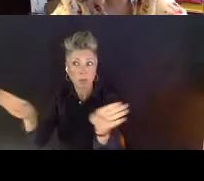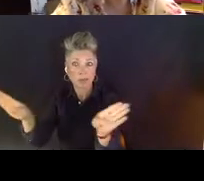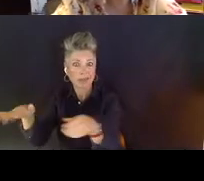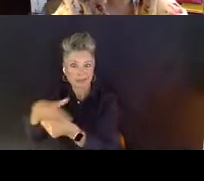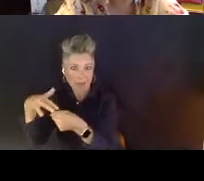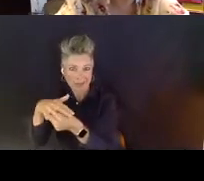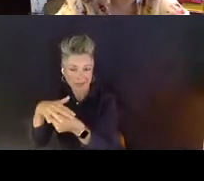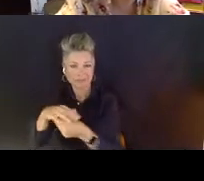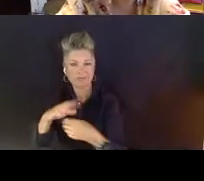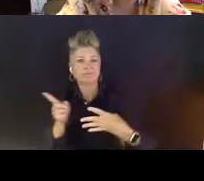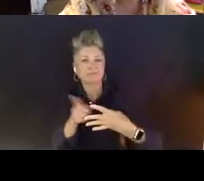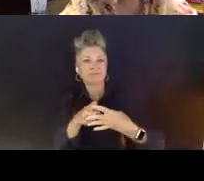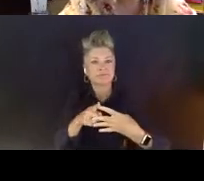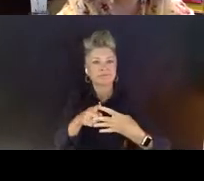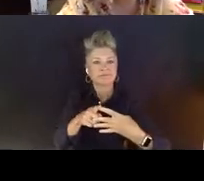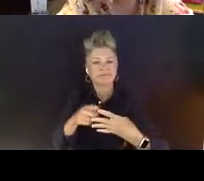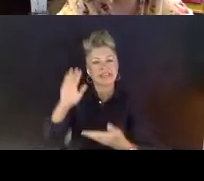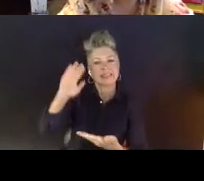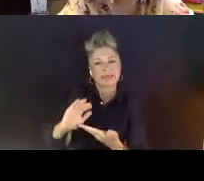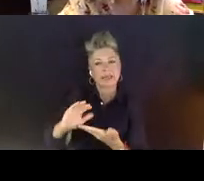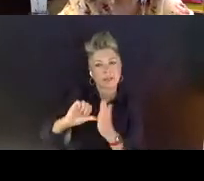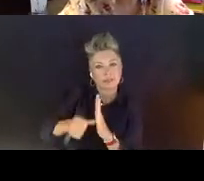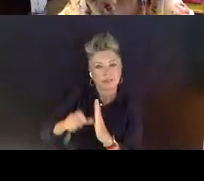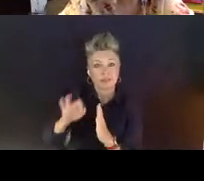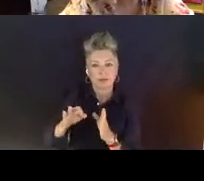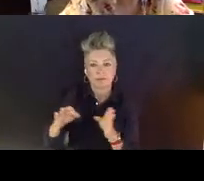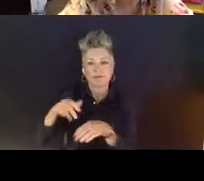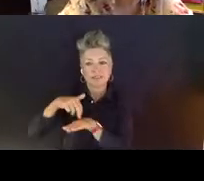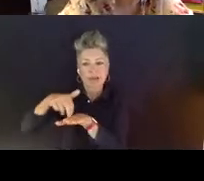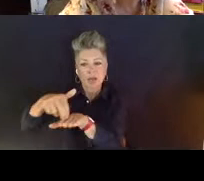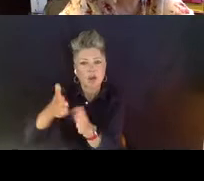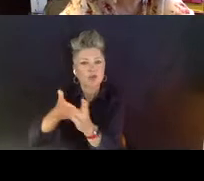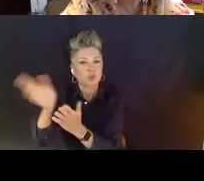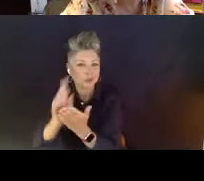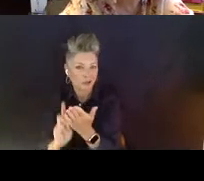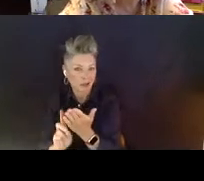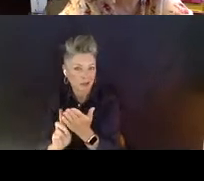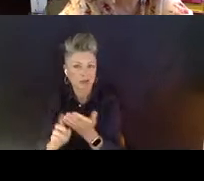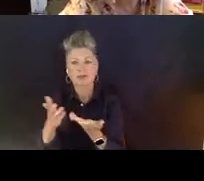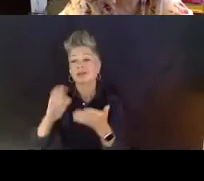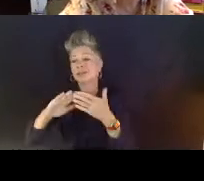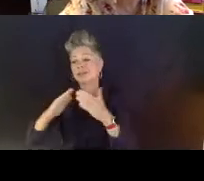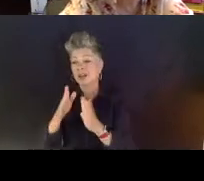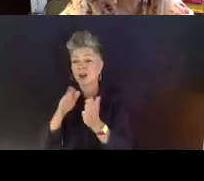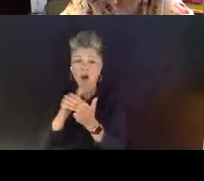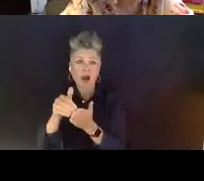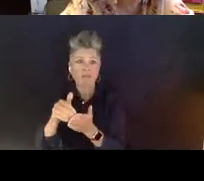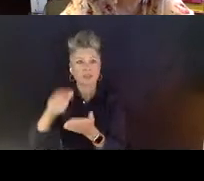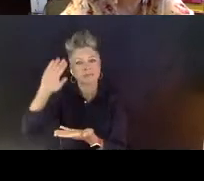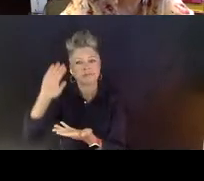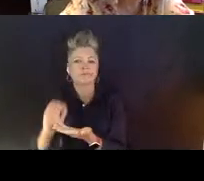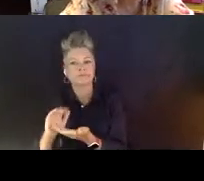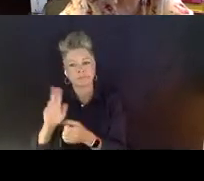a de-emphasis of sidewalks through design. Cities often sought to de-emphasize